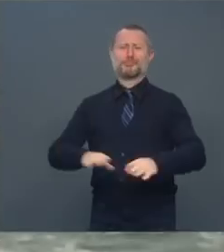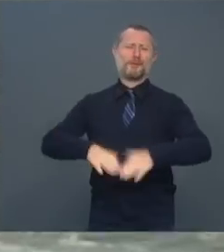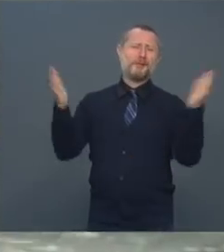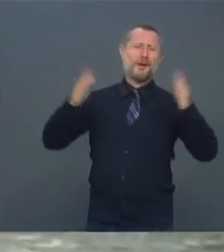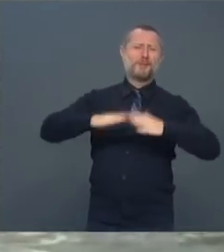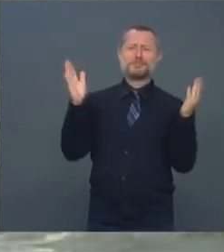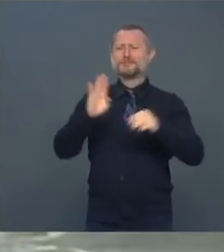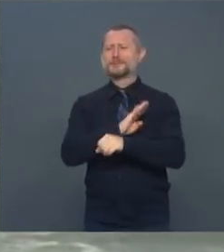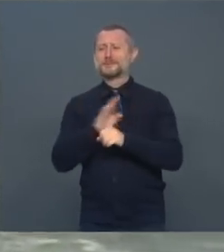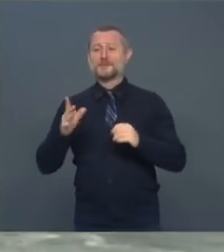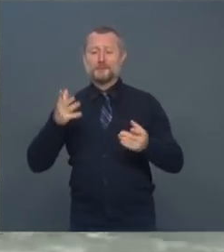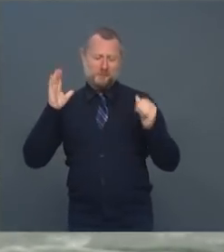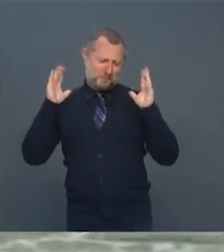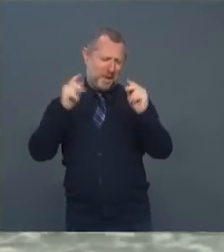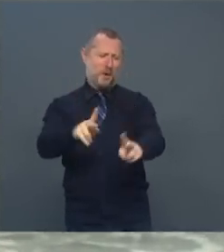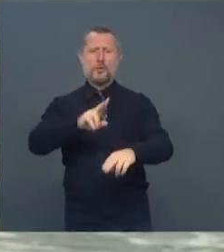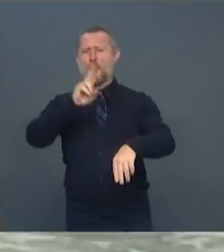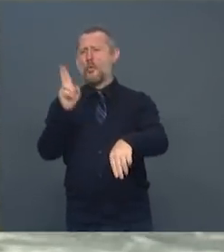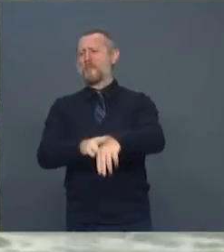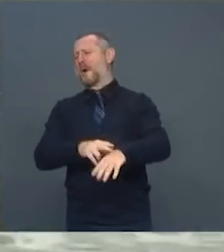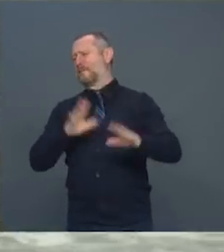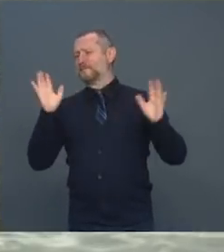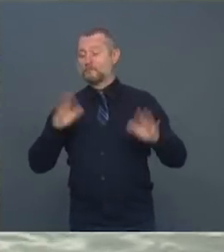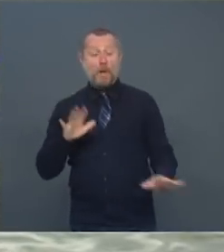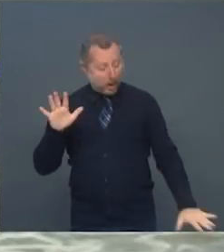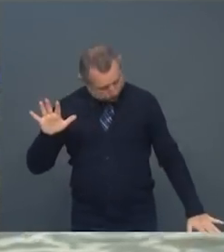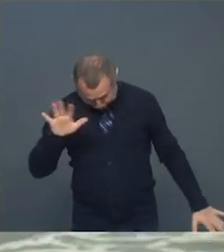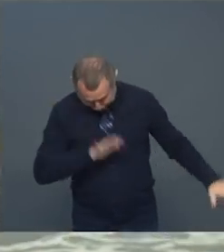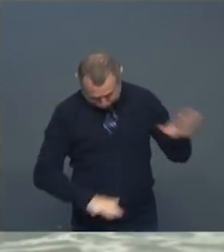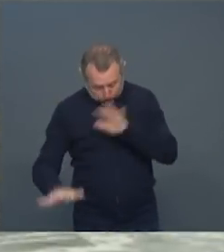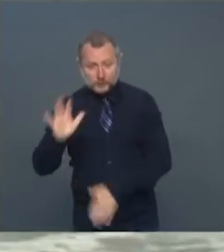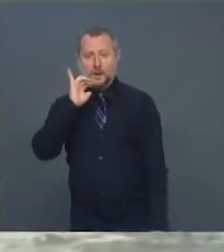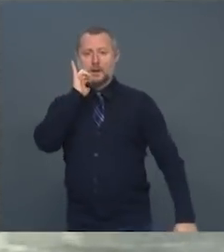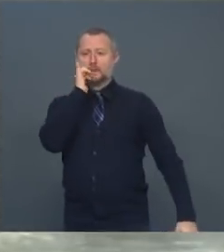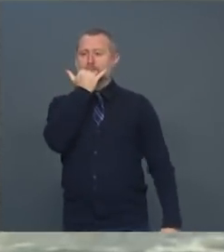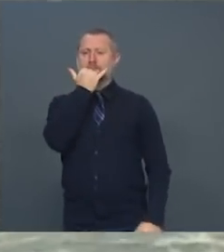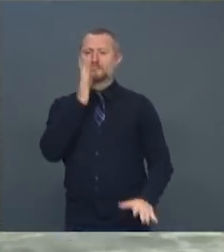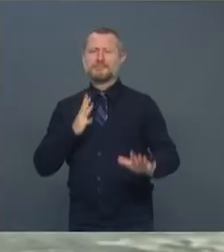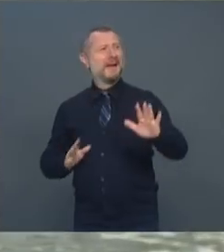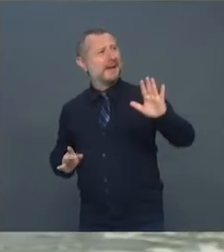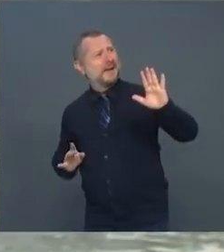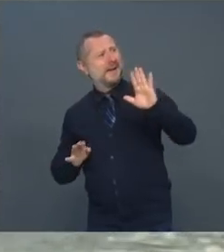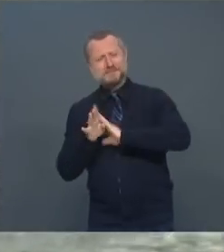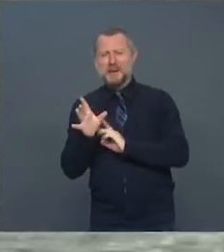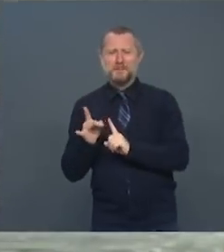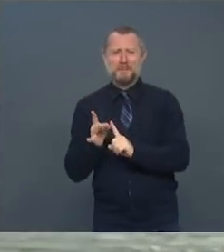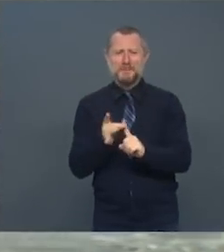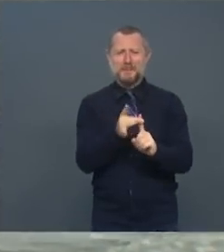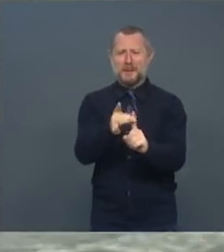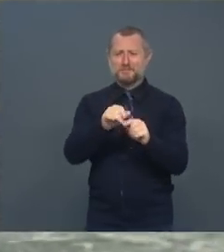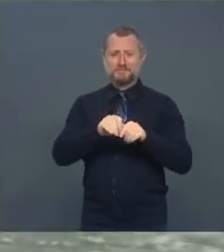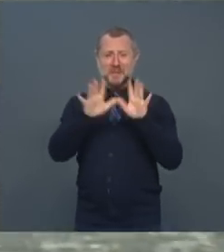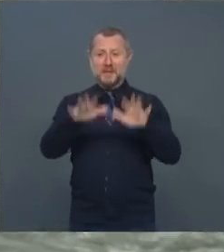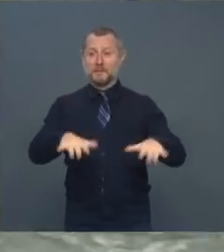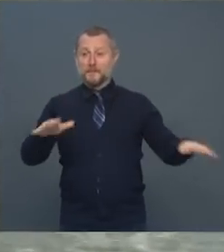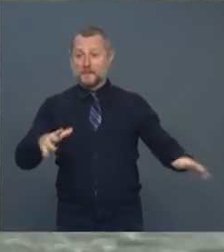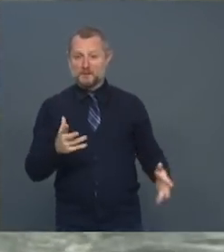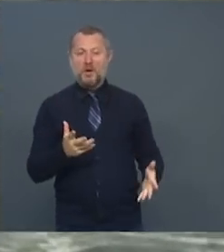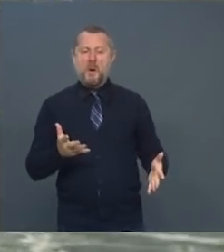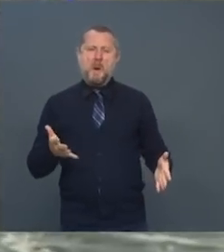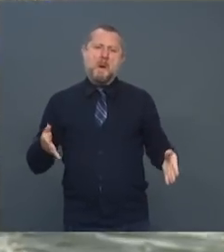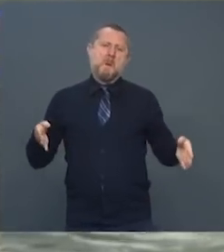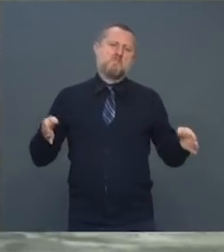back to normal. Bang, the infection rate went right back up. They had to close everything back